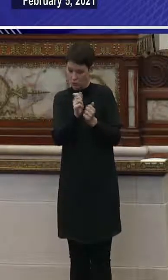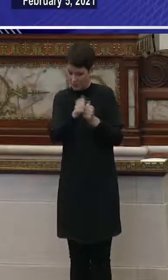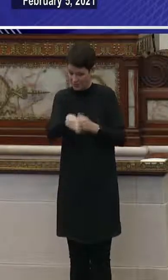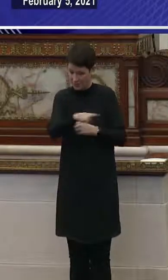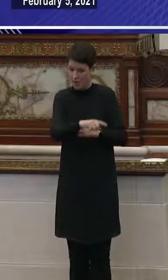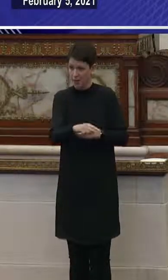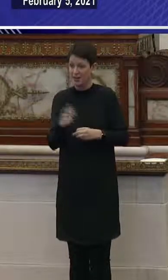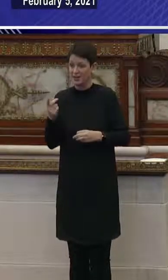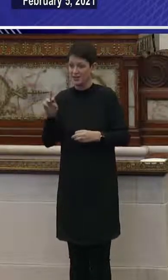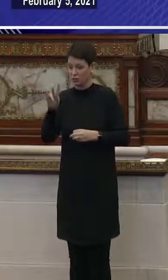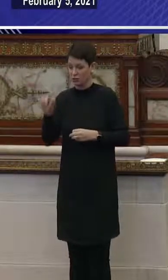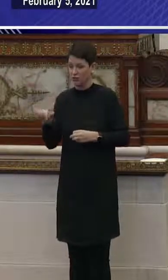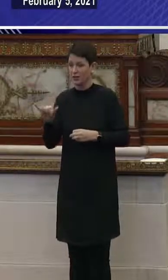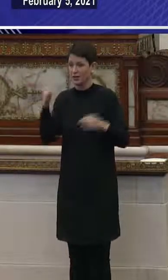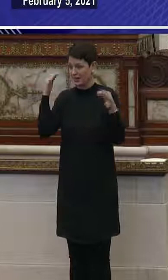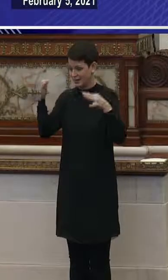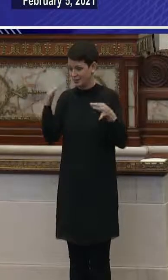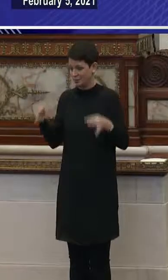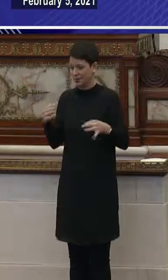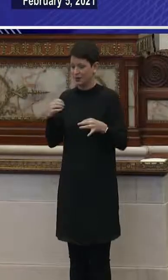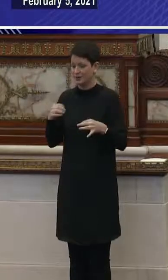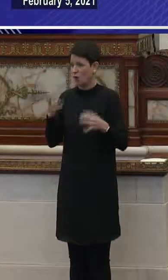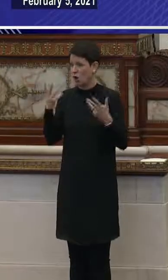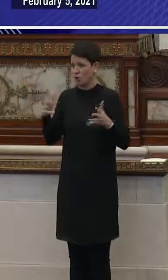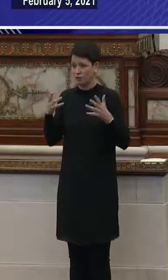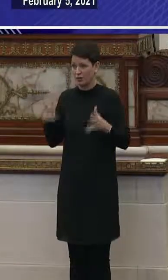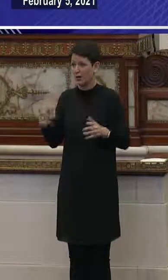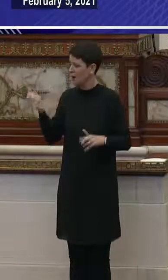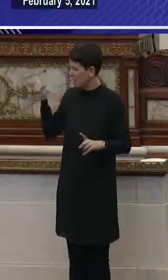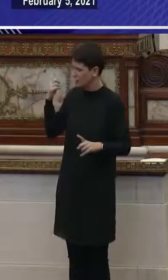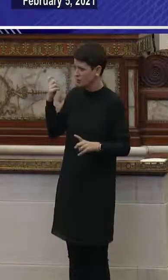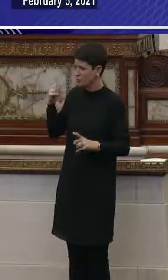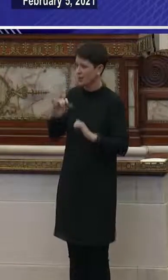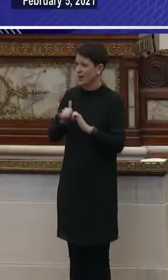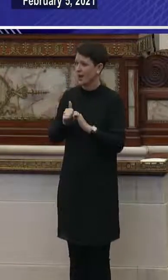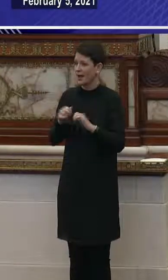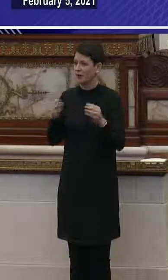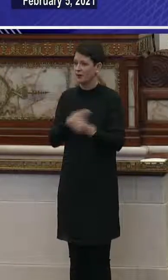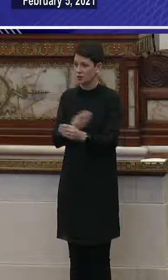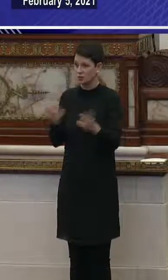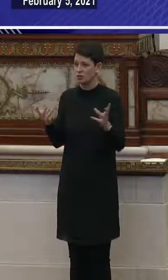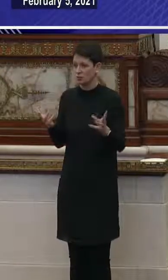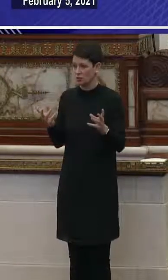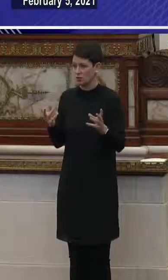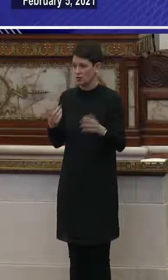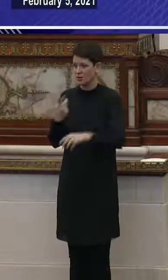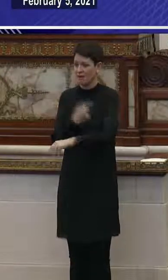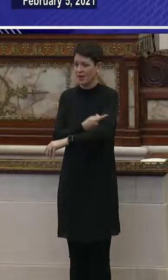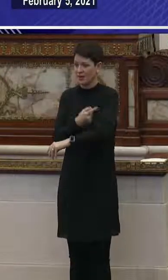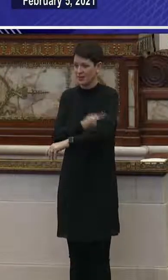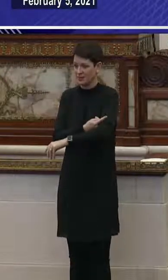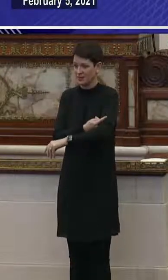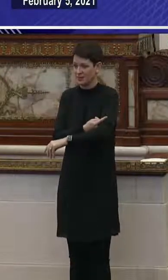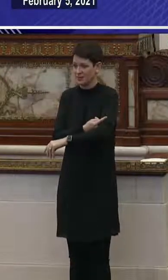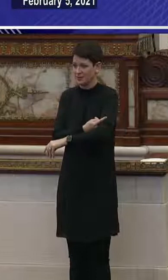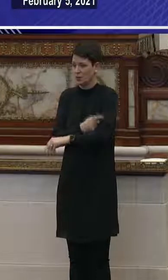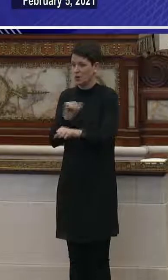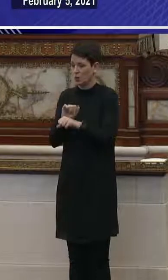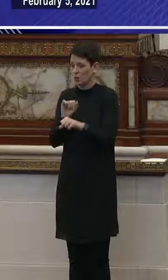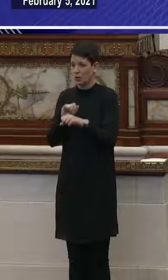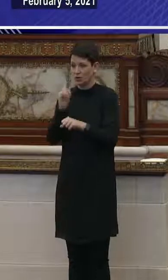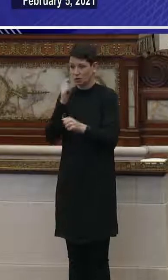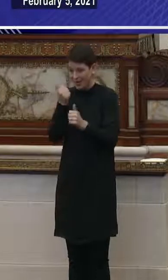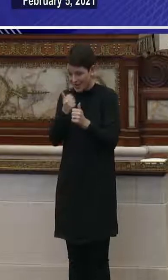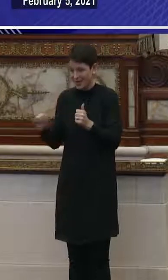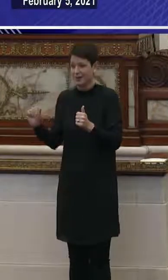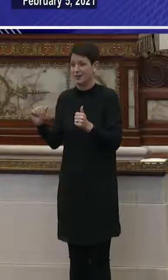I think Dr. Farley outlined in his testimony how the distribution of vaccines works for any